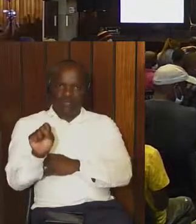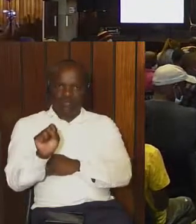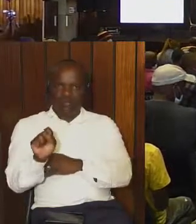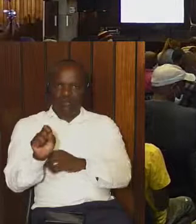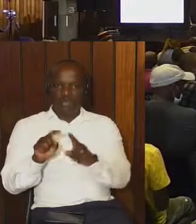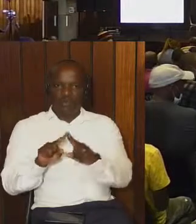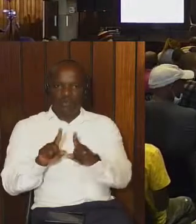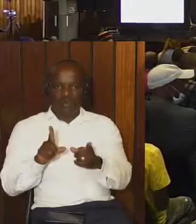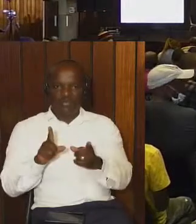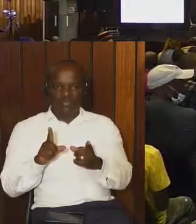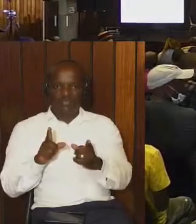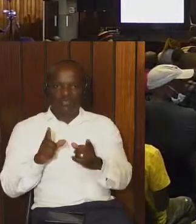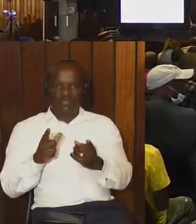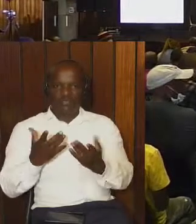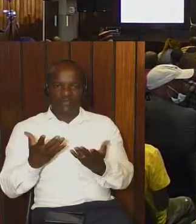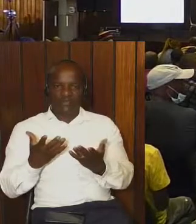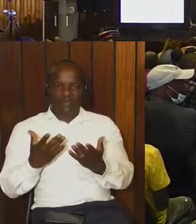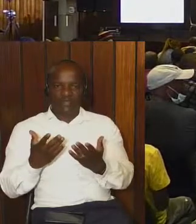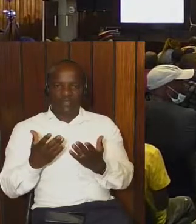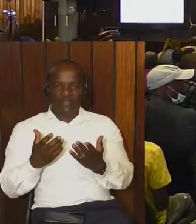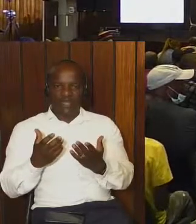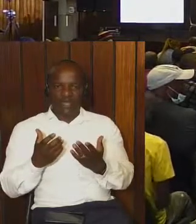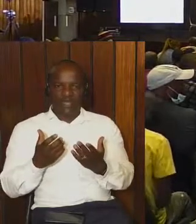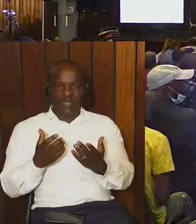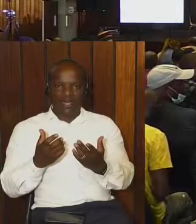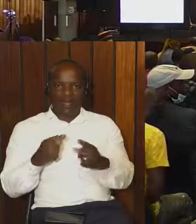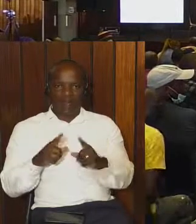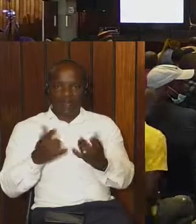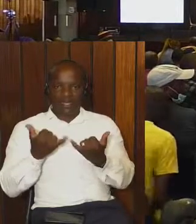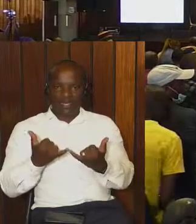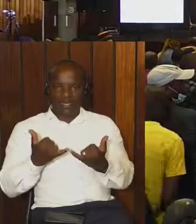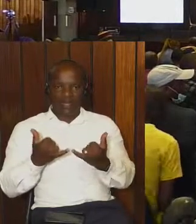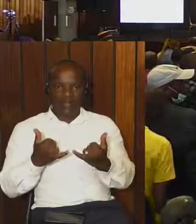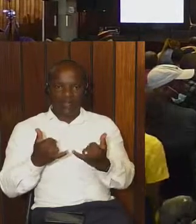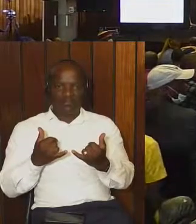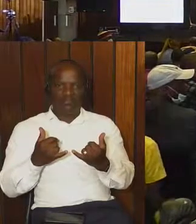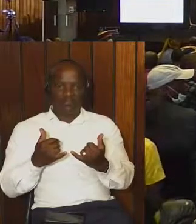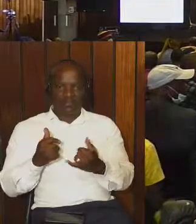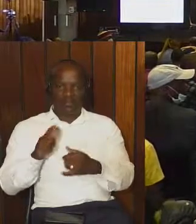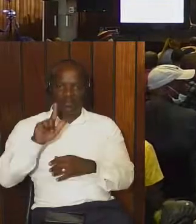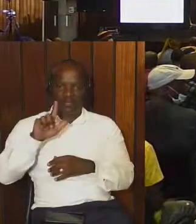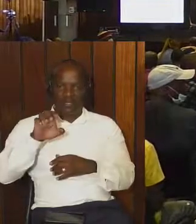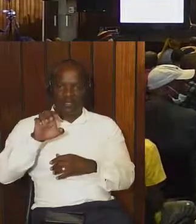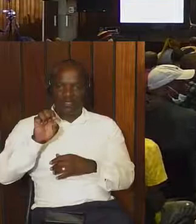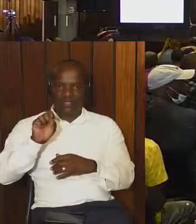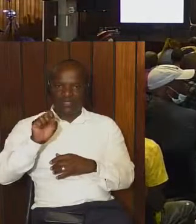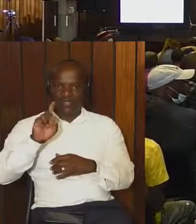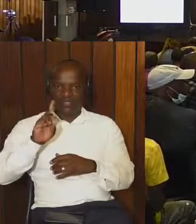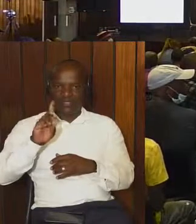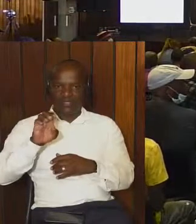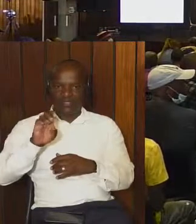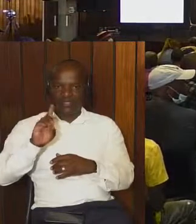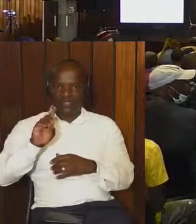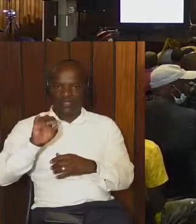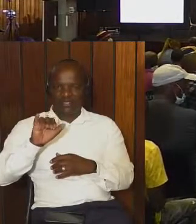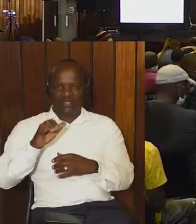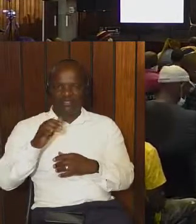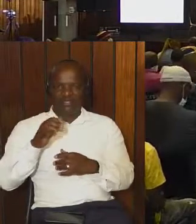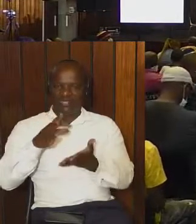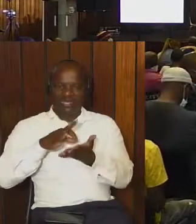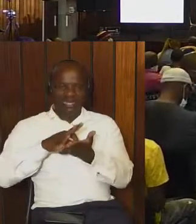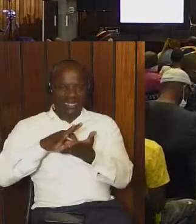re fetwa ke makeishene a fihlang. Lesedi le letla hampe. Le skondi clean.